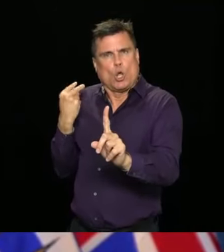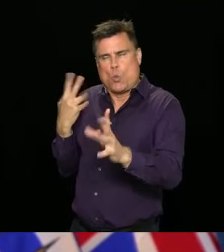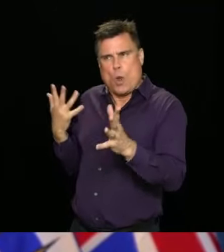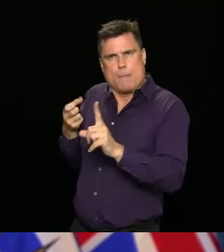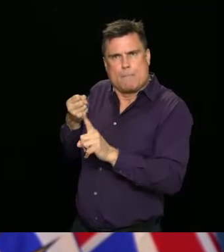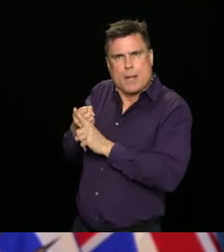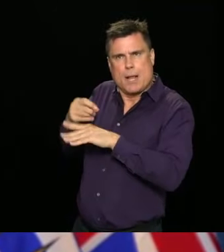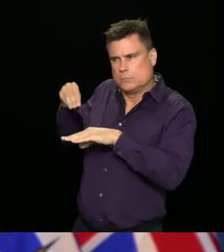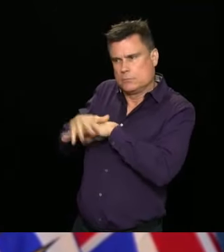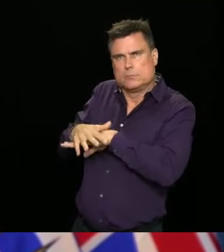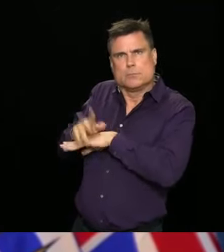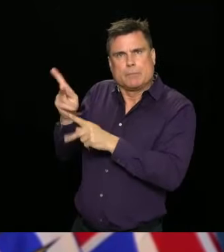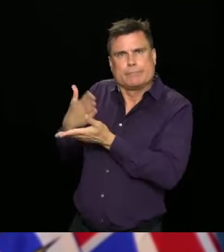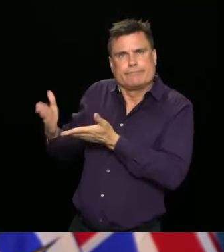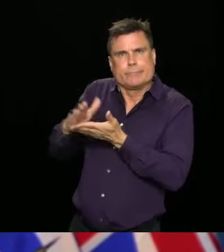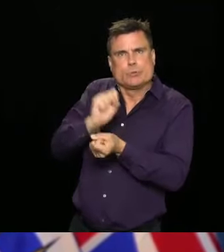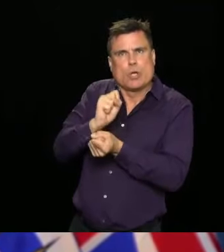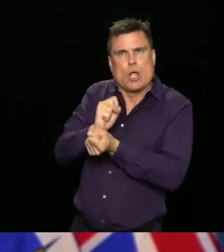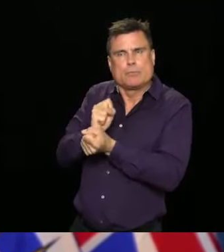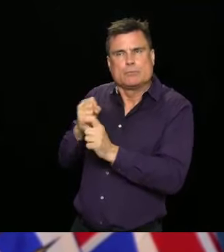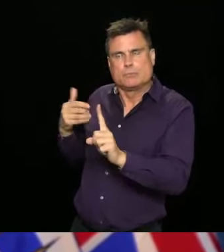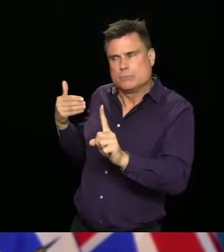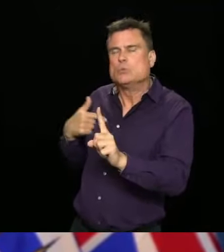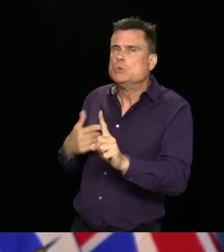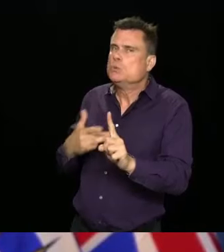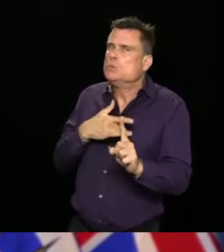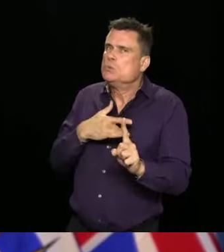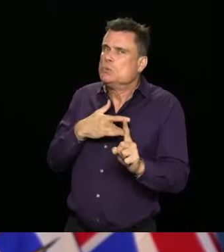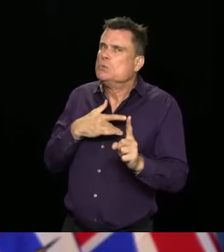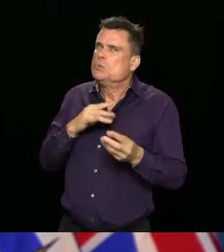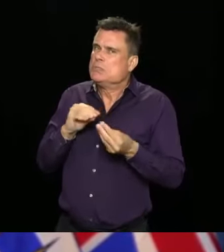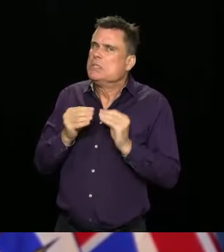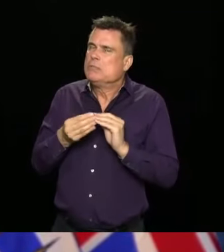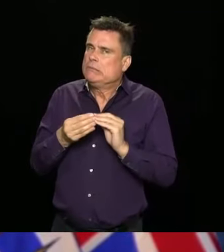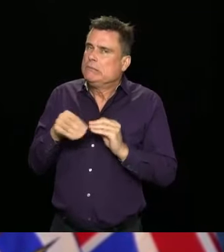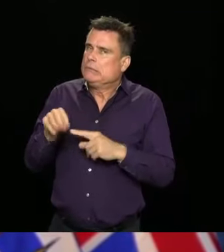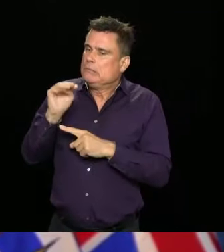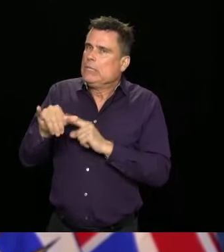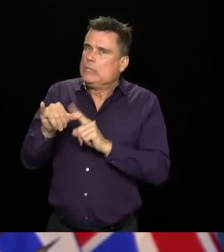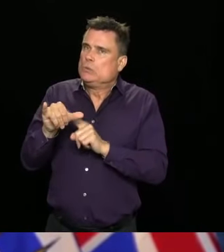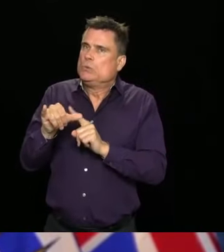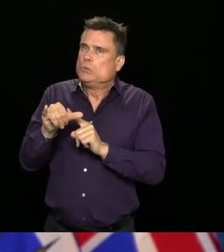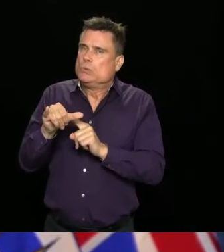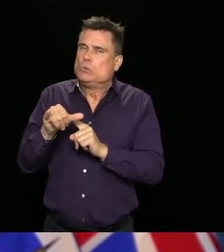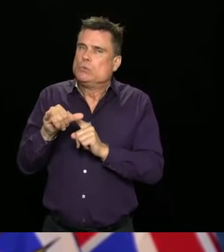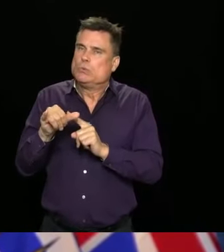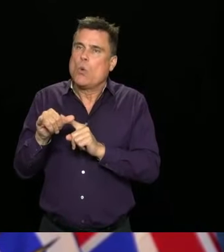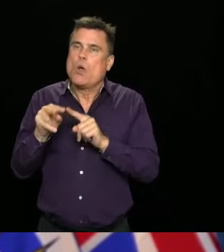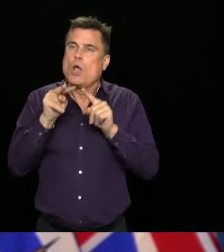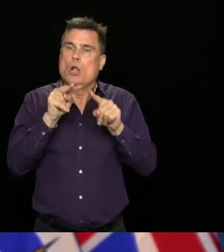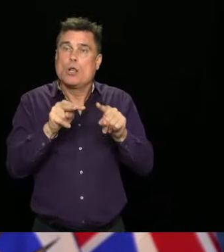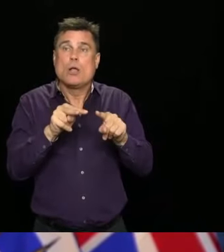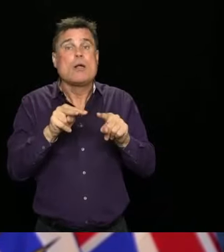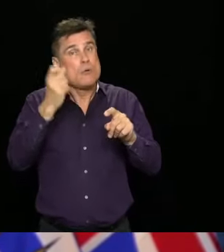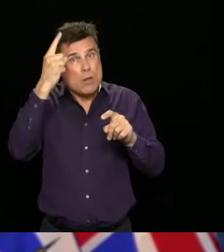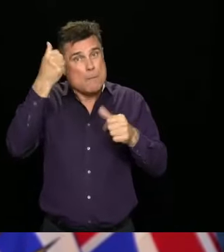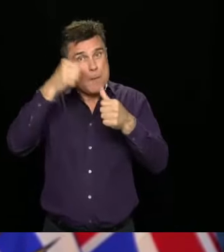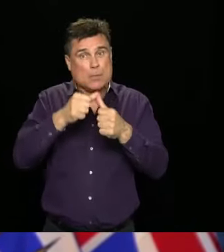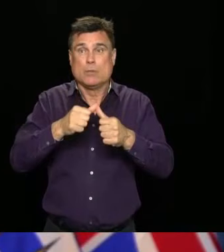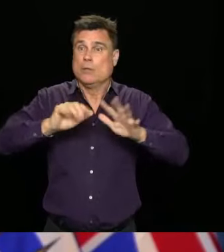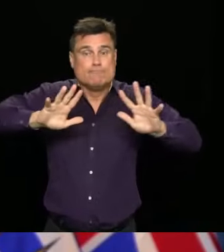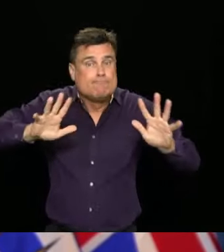going to continue to be very tough numbers. They're always a month behind, and we didn't really start the restart process until a week and a bit ago. And so I don't